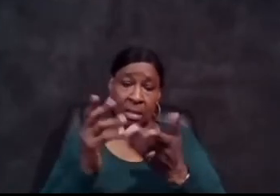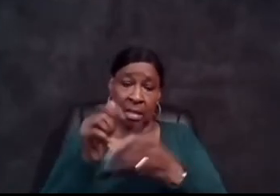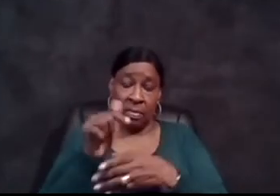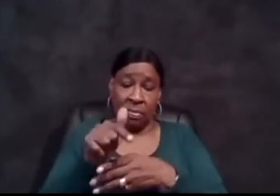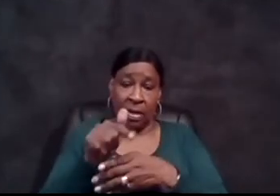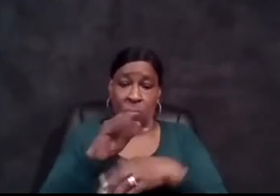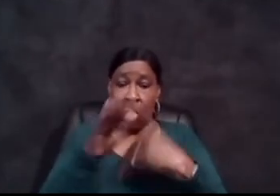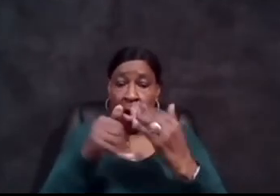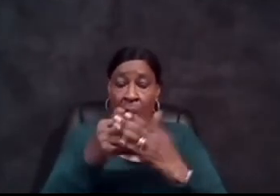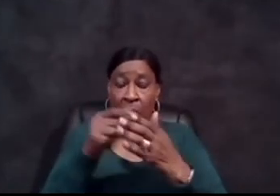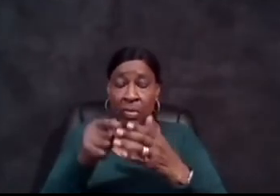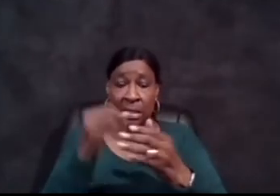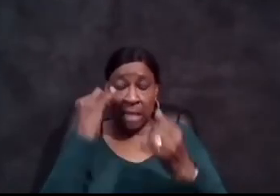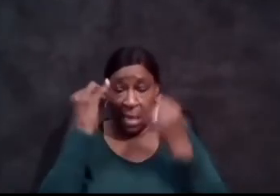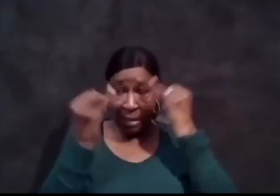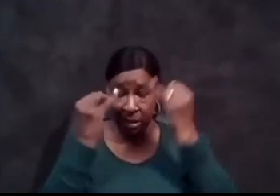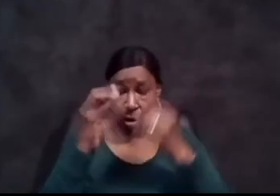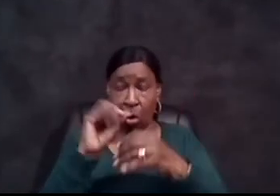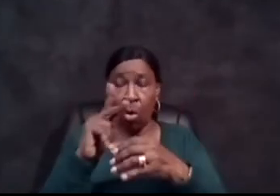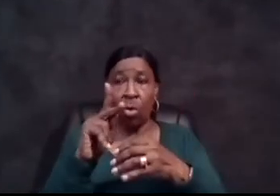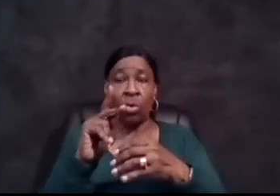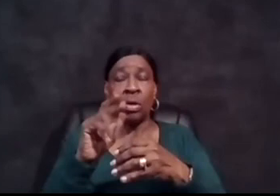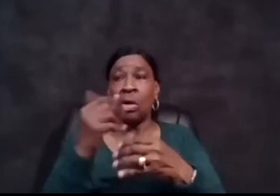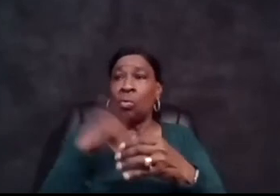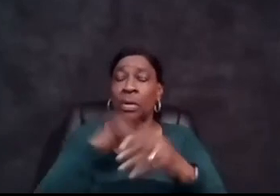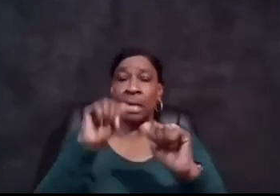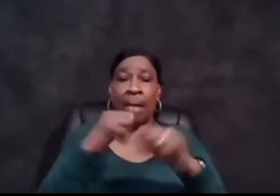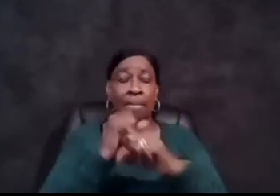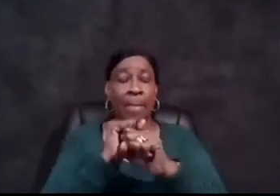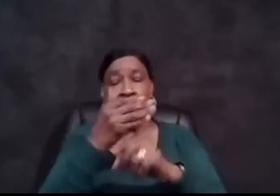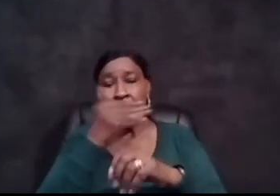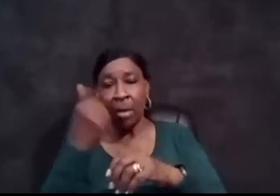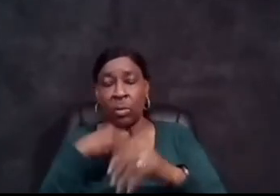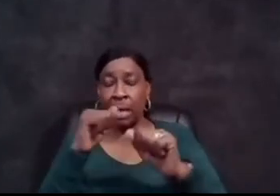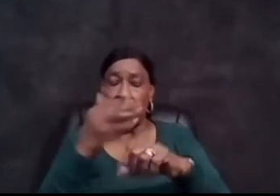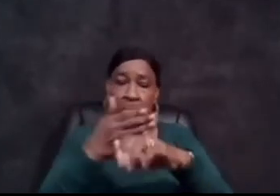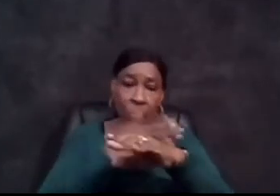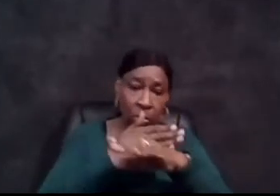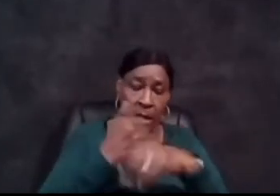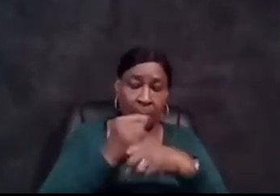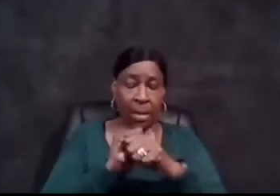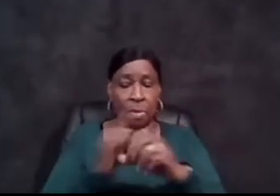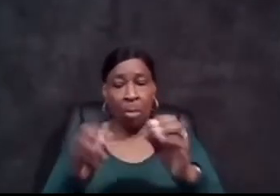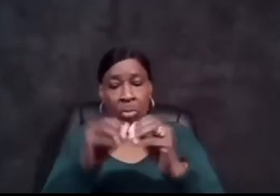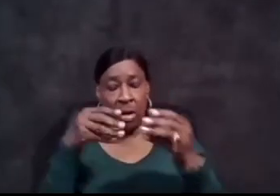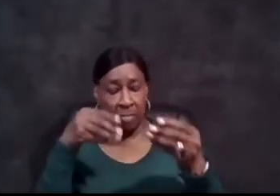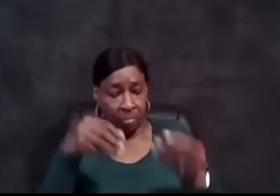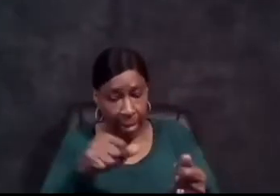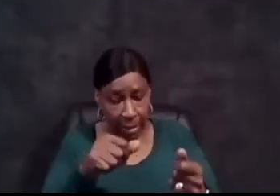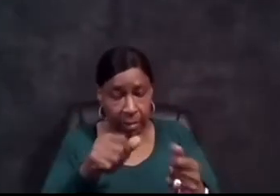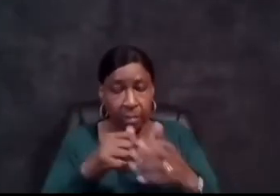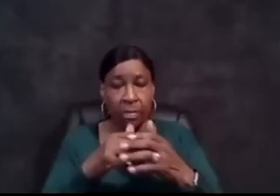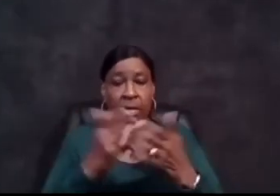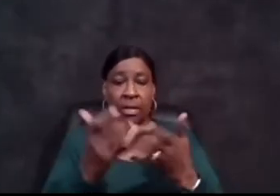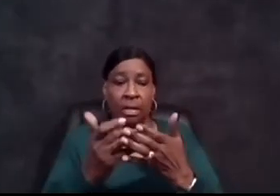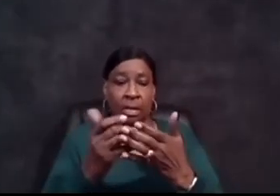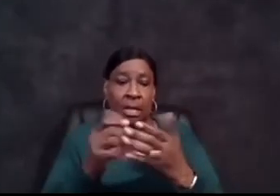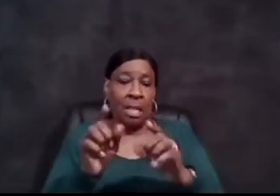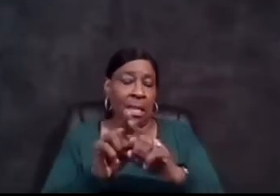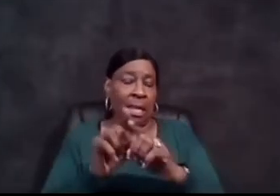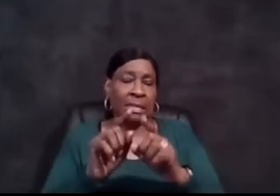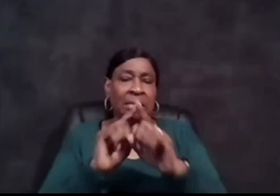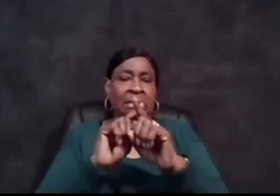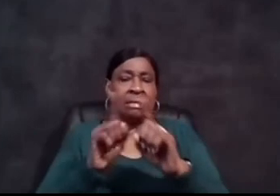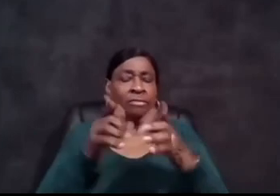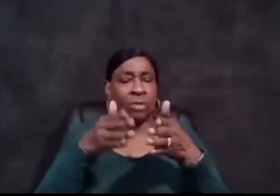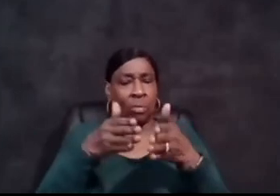of these ideas like, oh, well, we can make it better, we can make it more effective, whether it's through like alternatives to